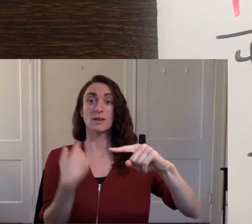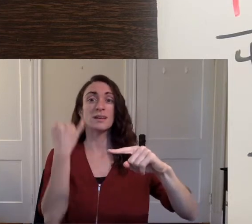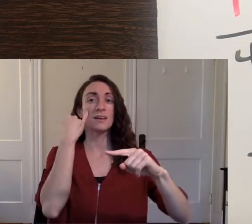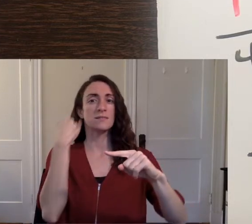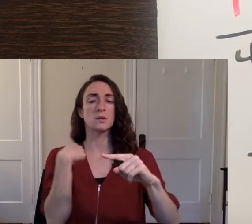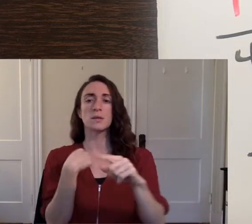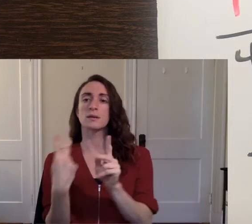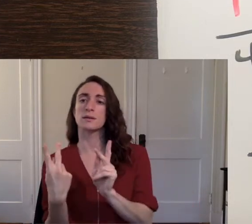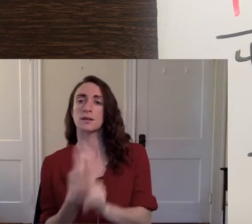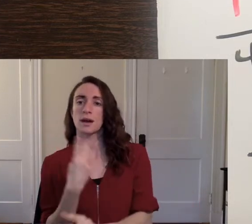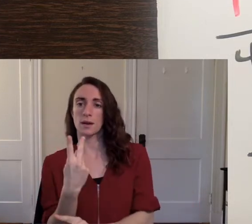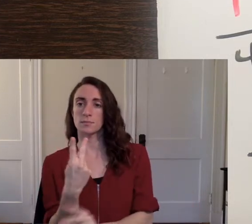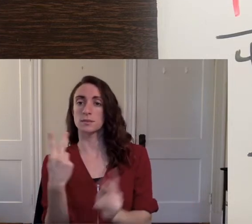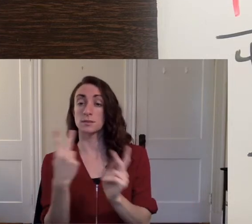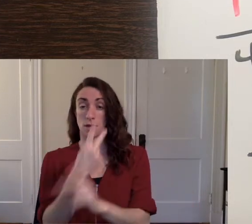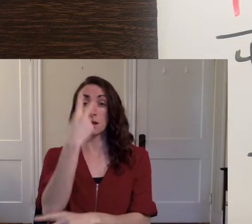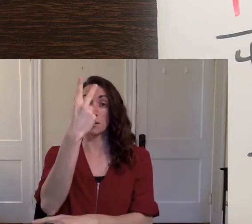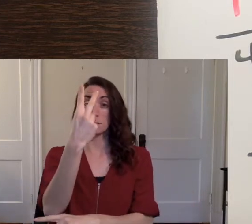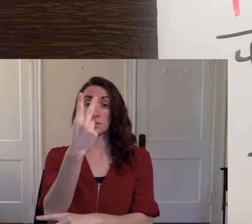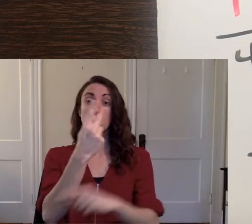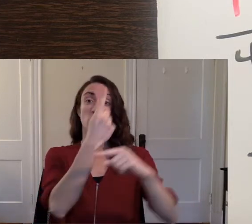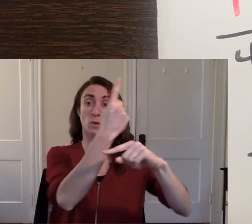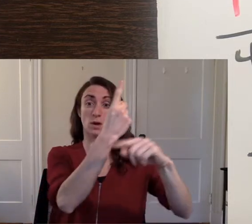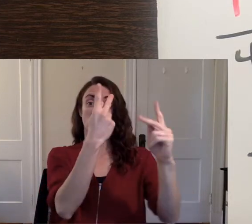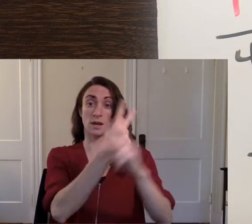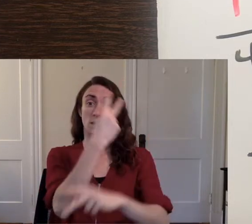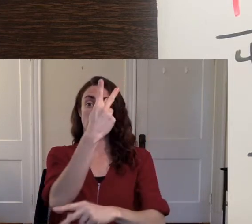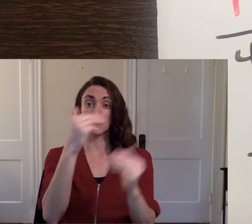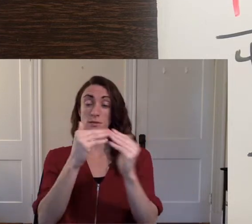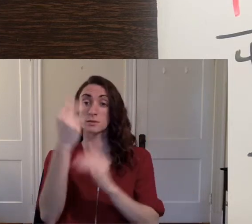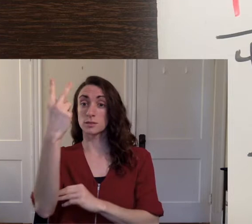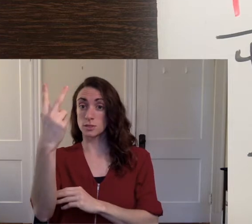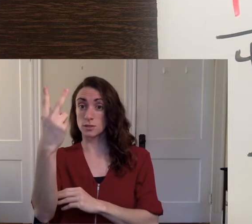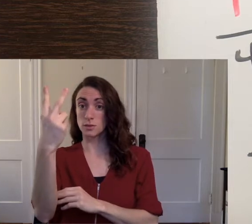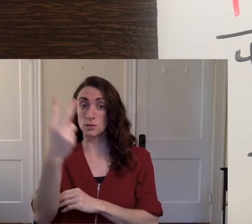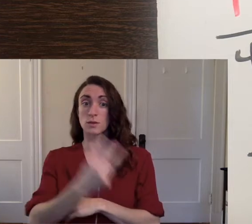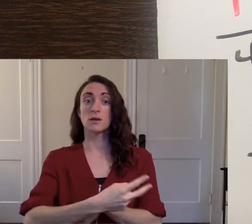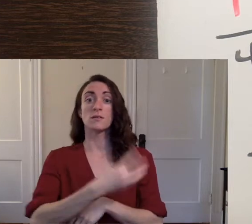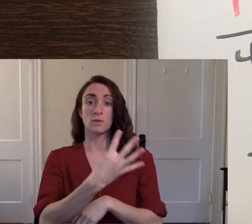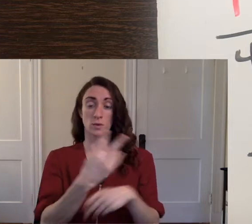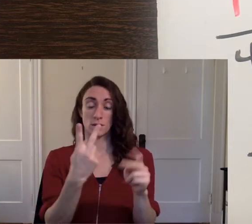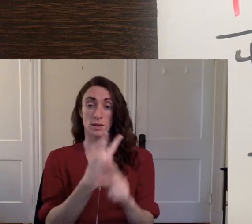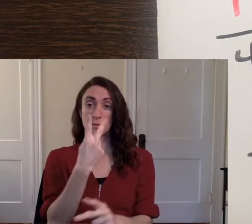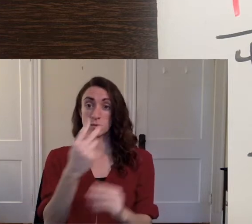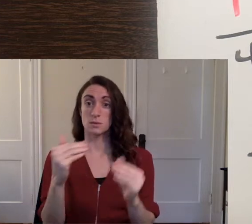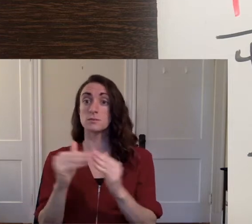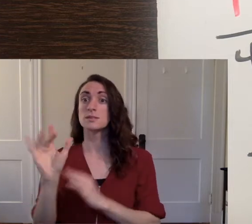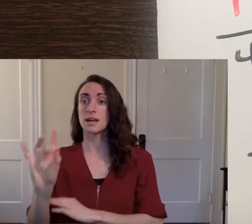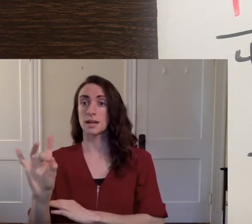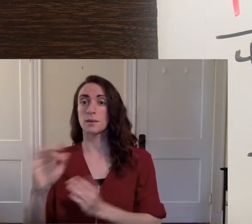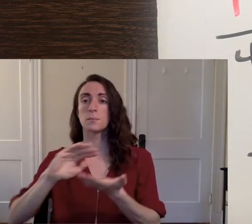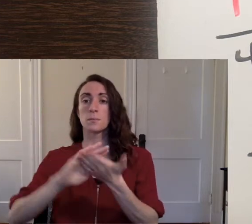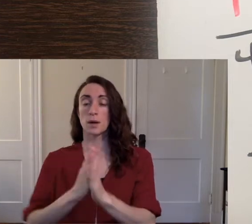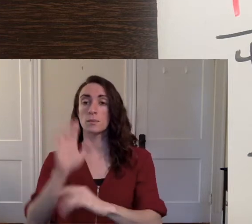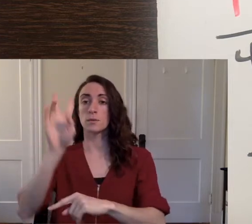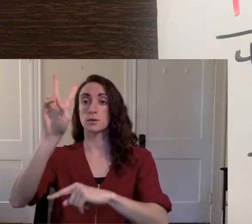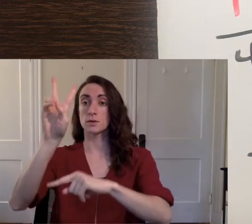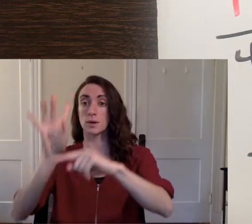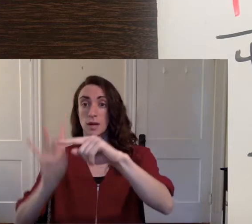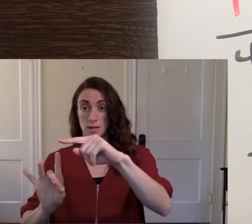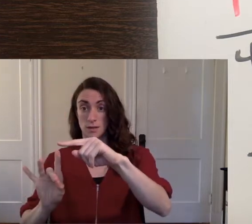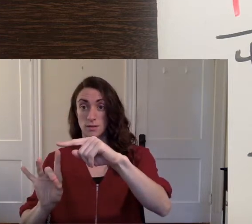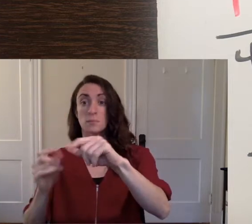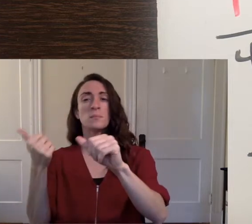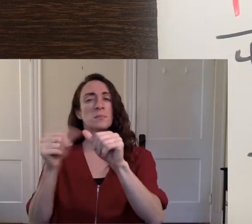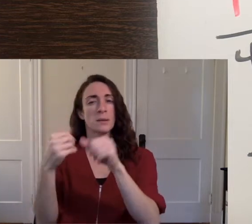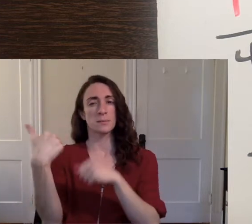get 5/8. And also notice how that was represented on the fraction itself. We had 1/4, and then we multiplied both numerator